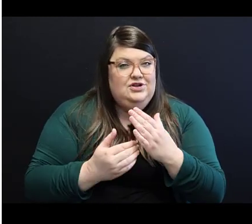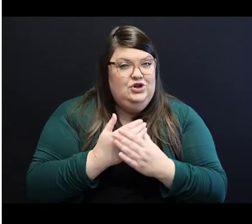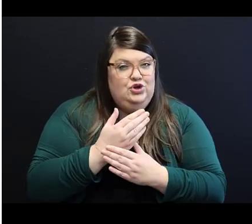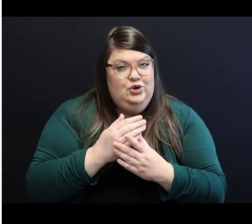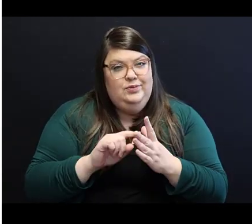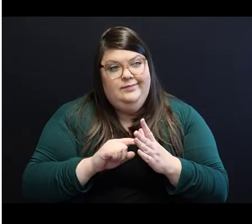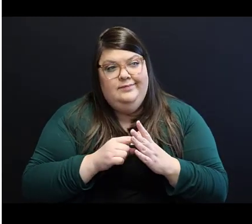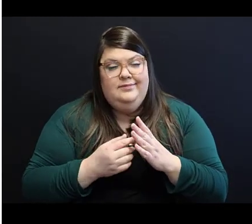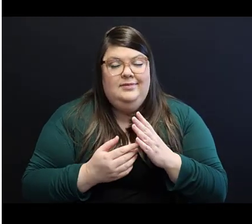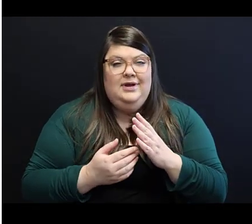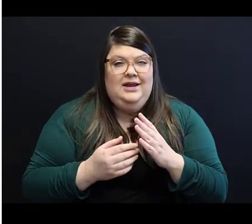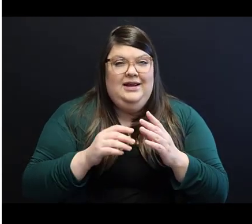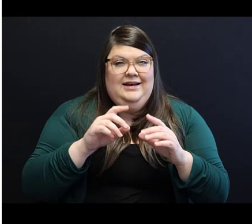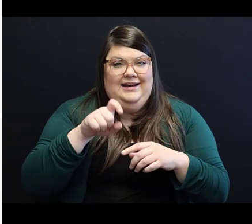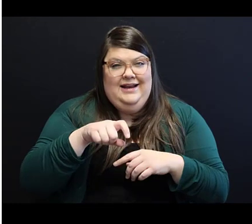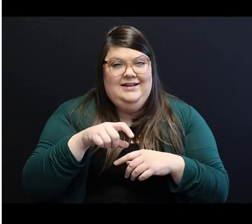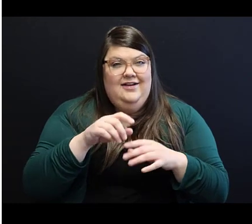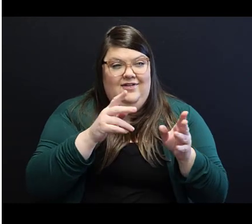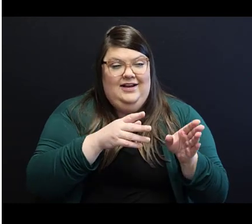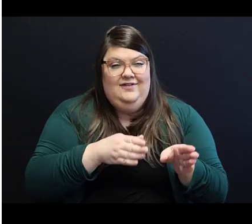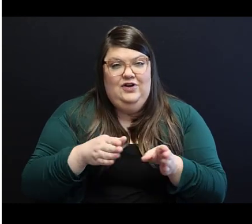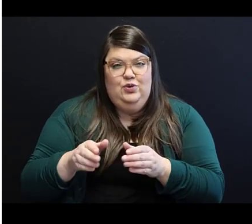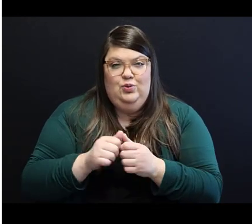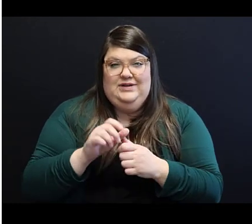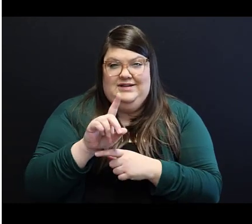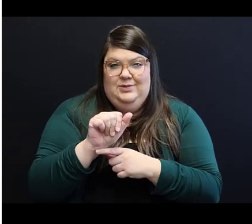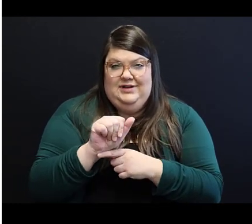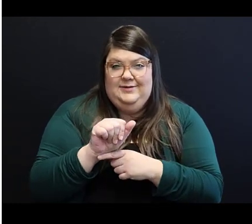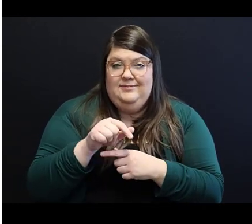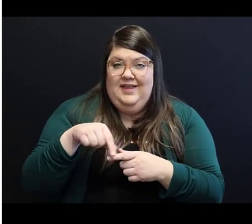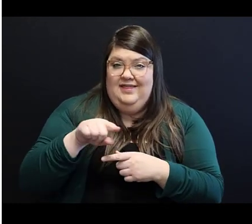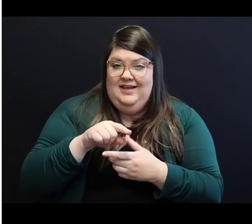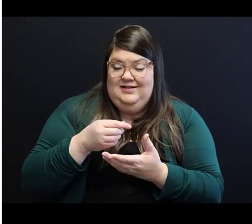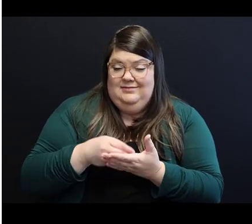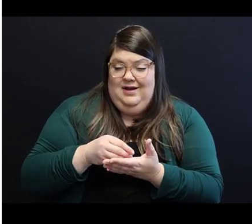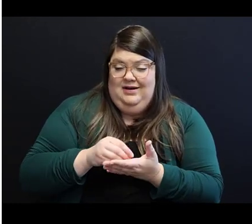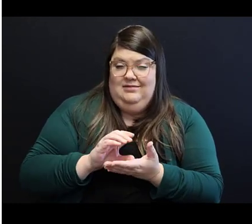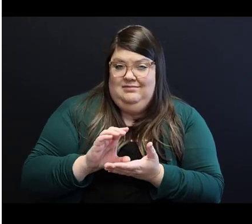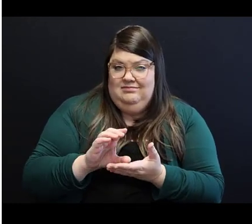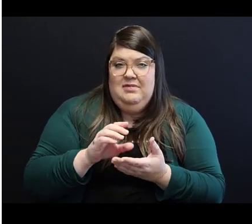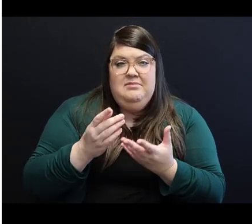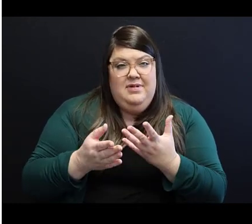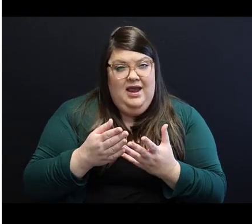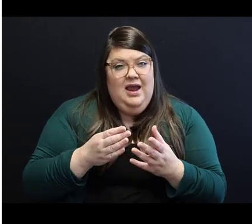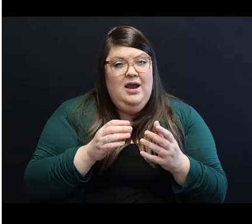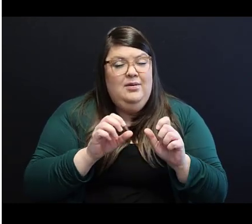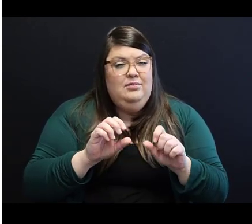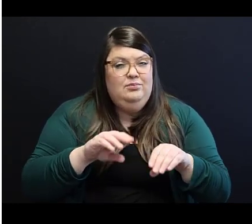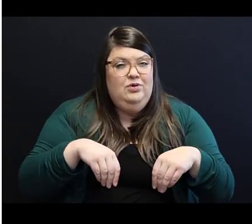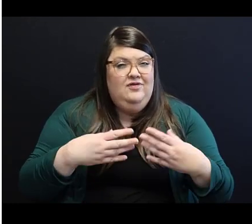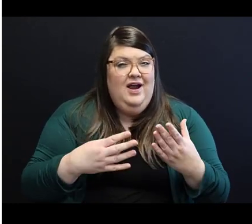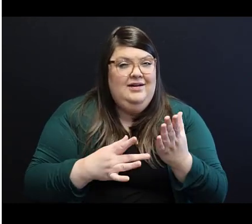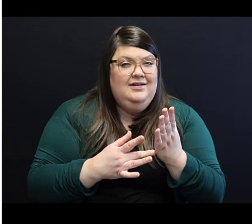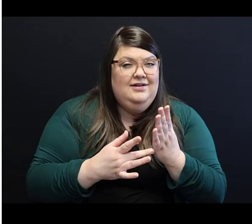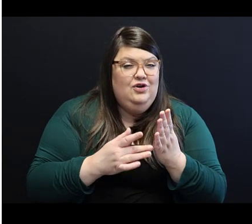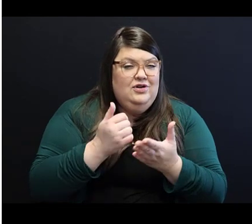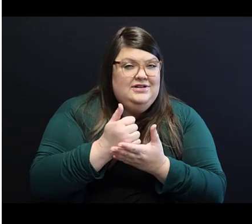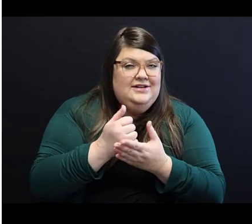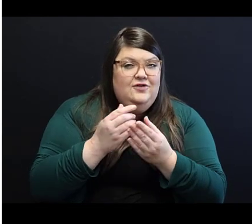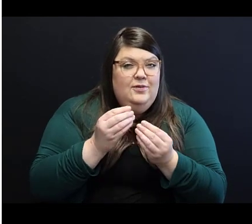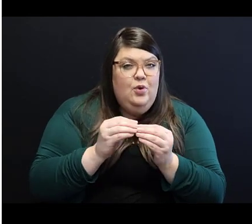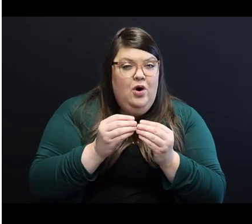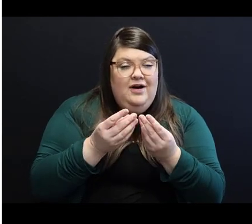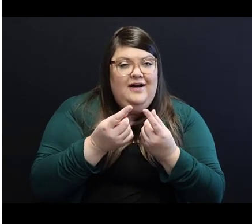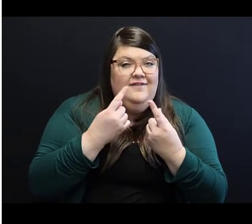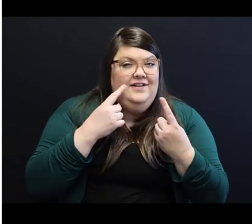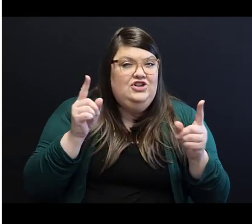individuals with disabilities. These grants may, for example, provide technical assistance for more efficient management of